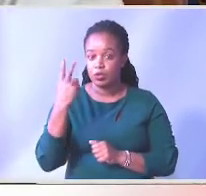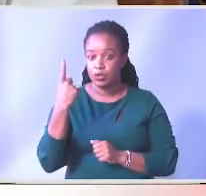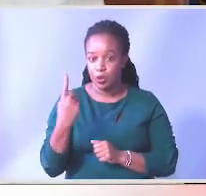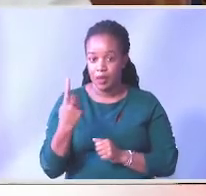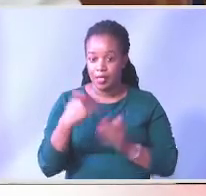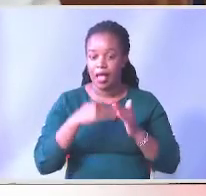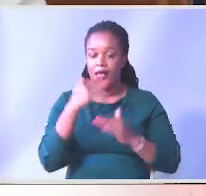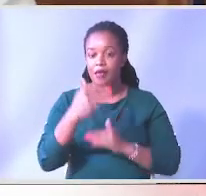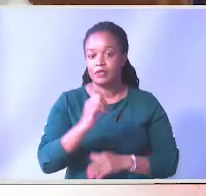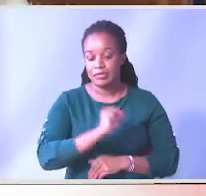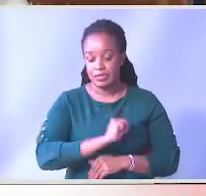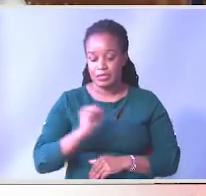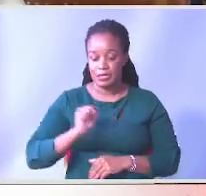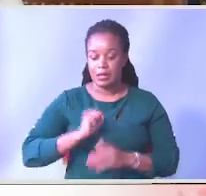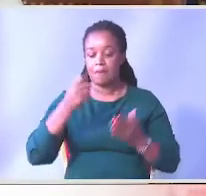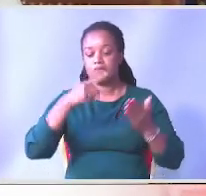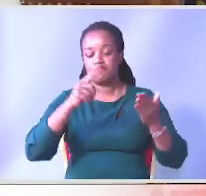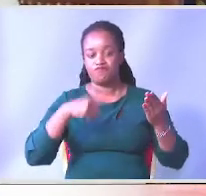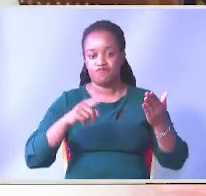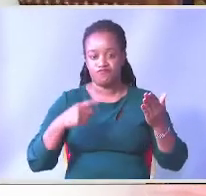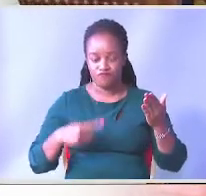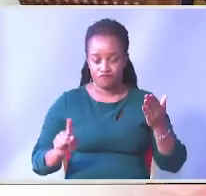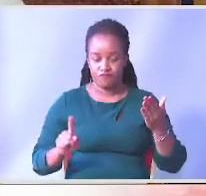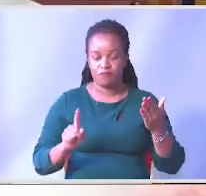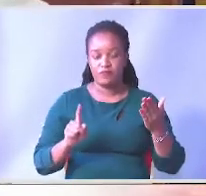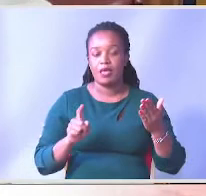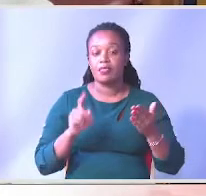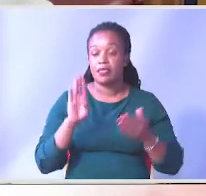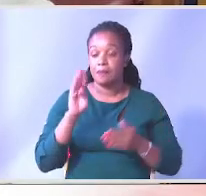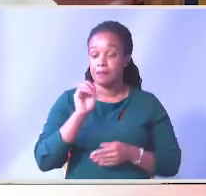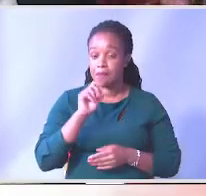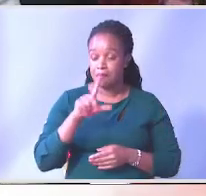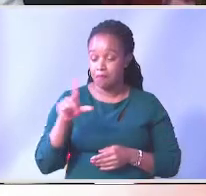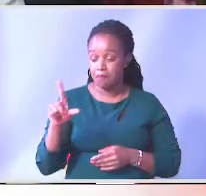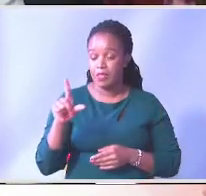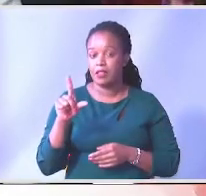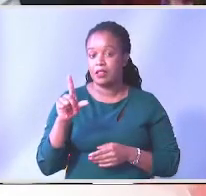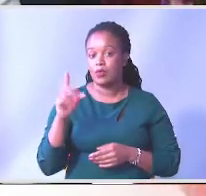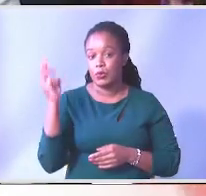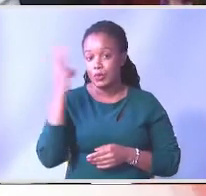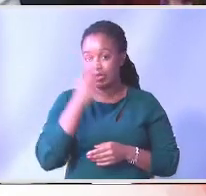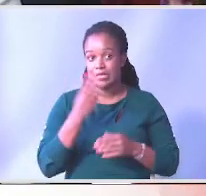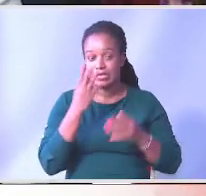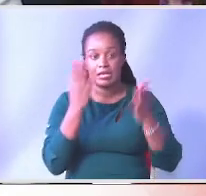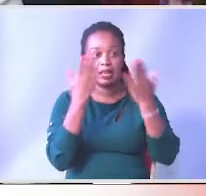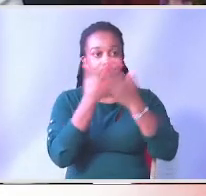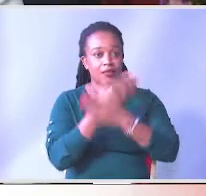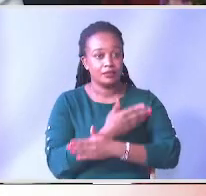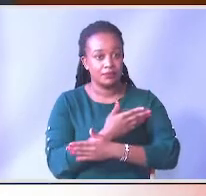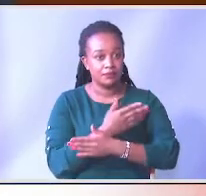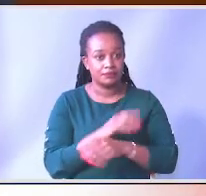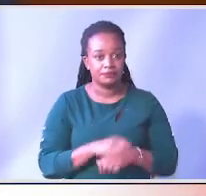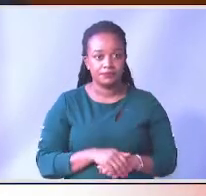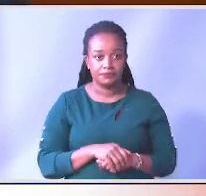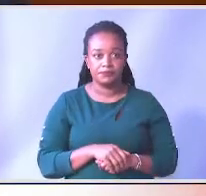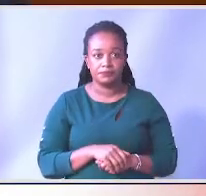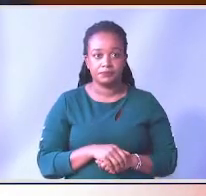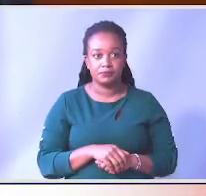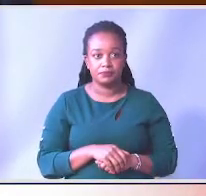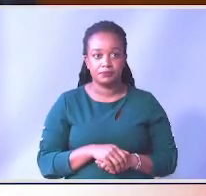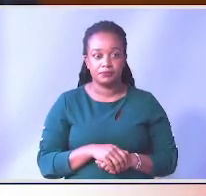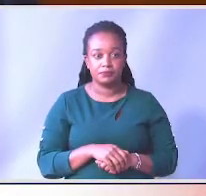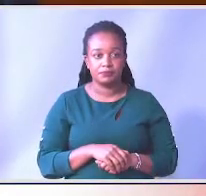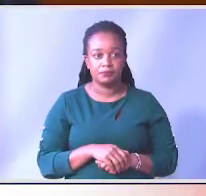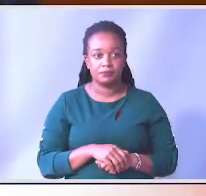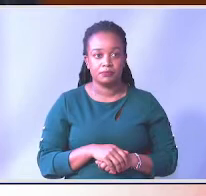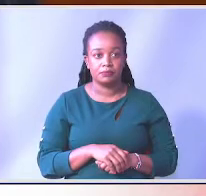senators passed the bill on Wednesday night after the handshake allied senators trounced DP Ruto's allies. We are aware,